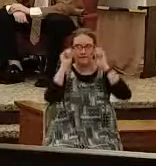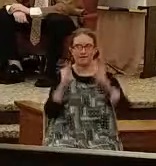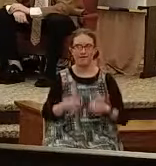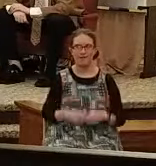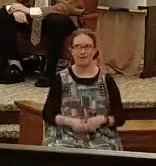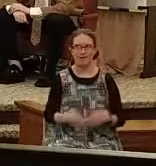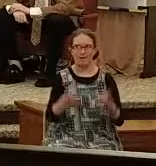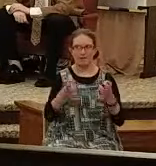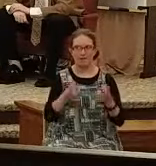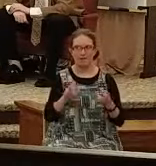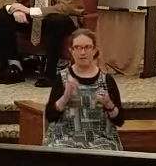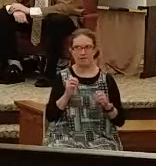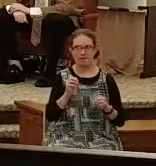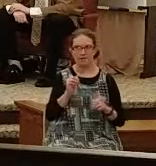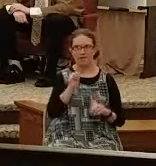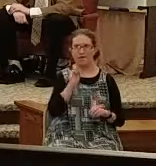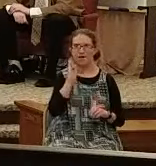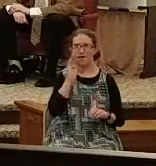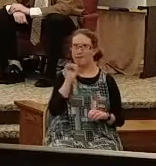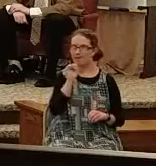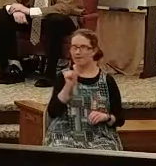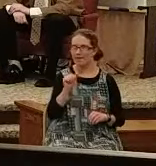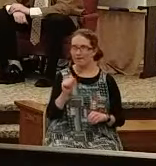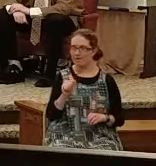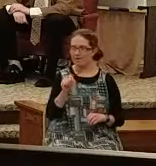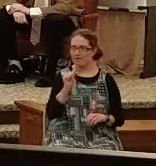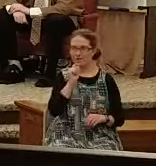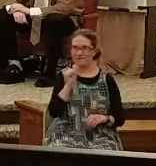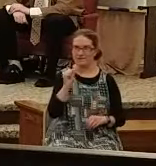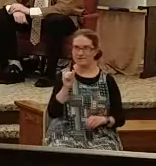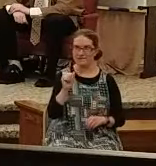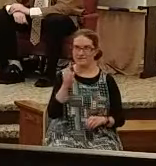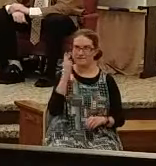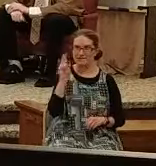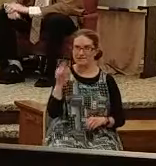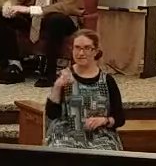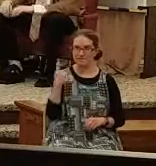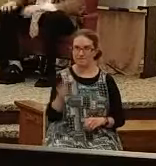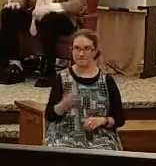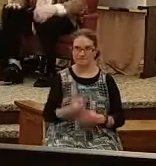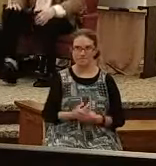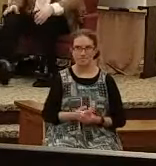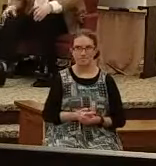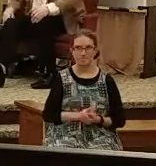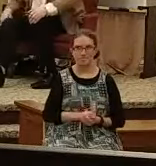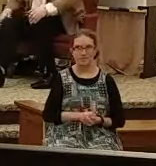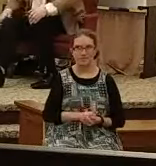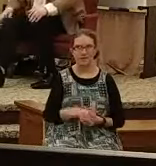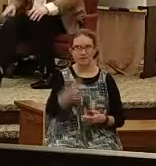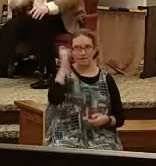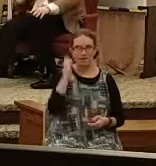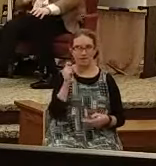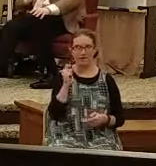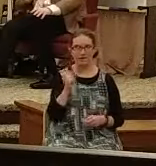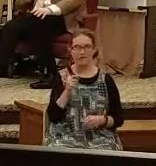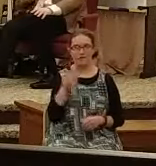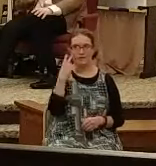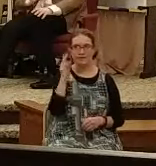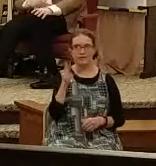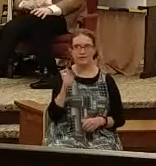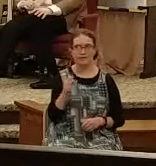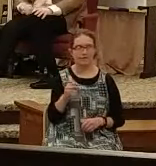And I won't see most of you guys in there. I don't see any of y'all in there. Hallelujah. Because if I saw you